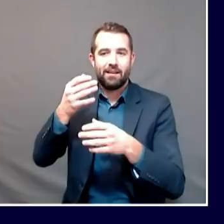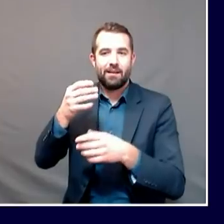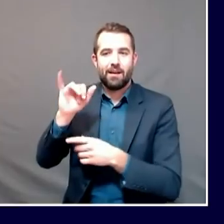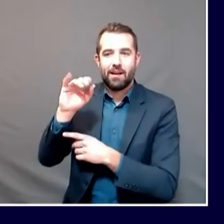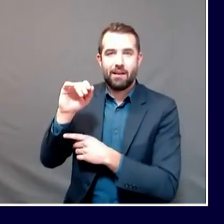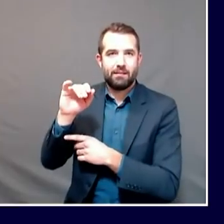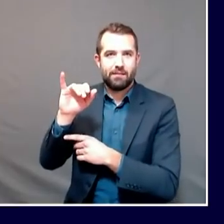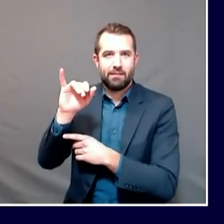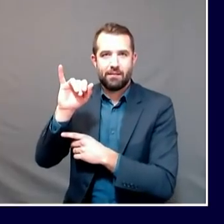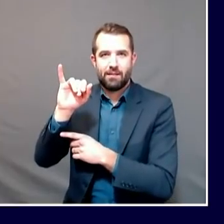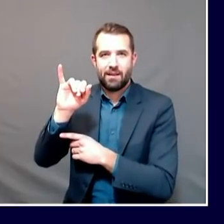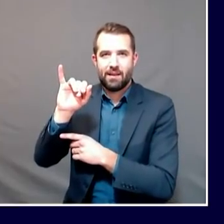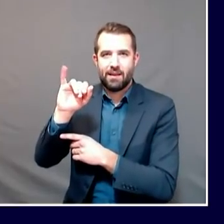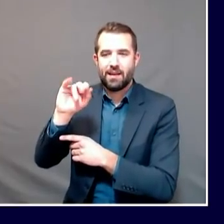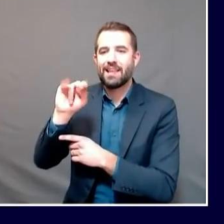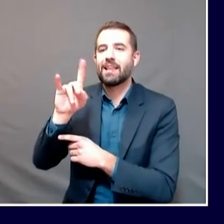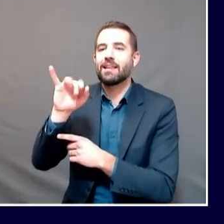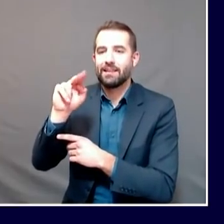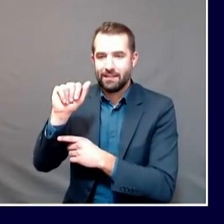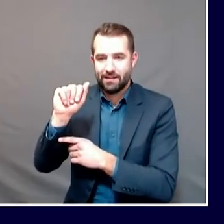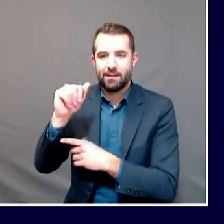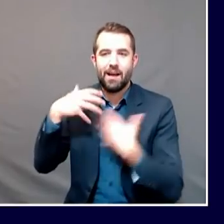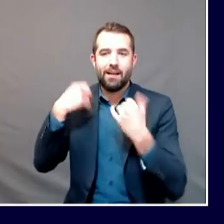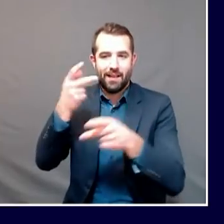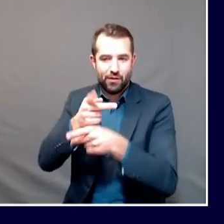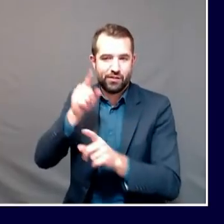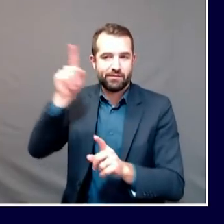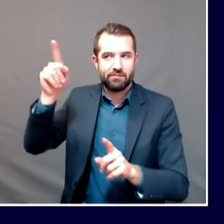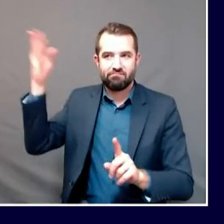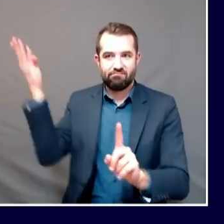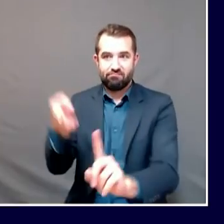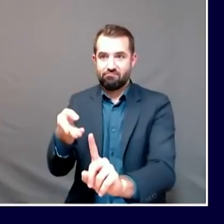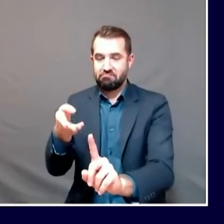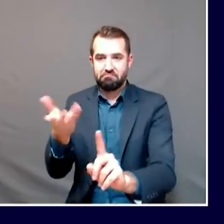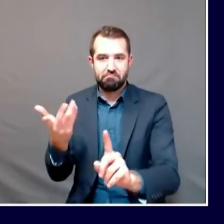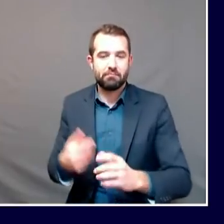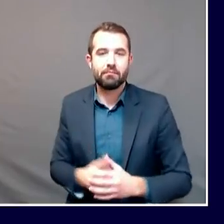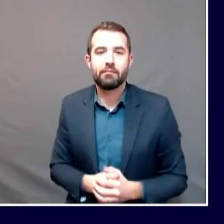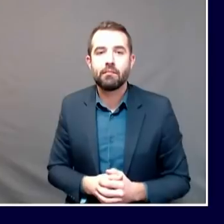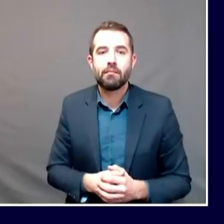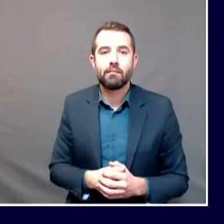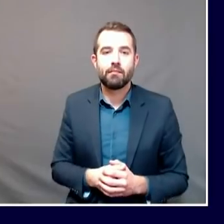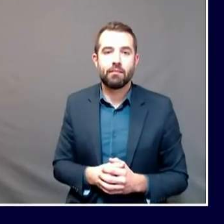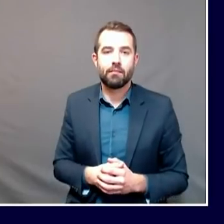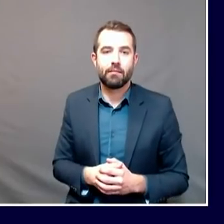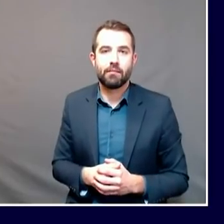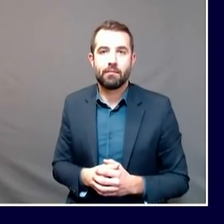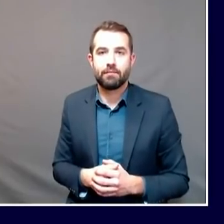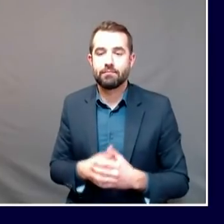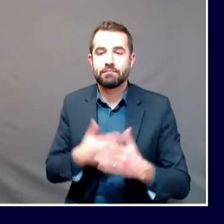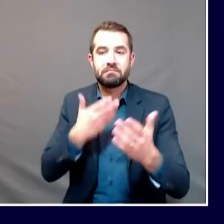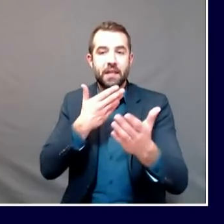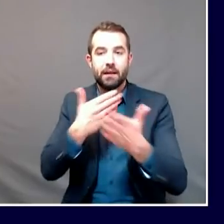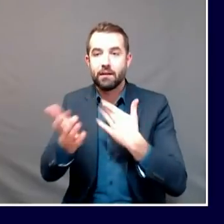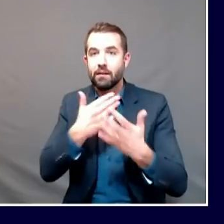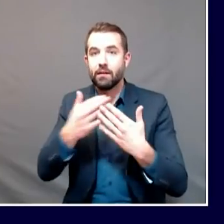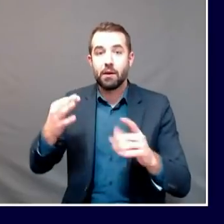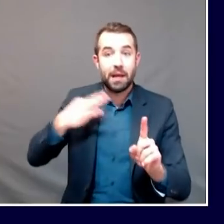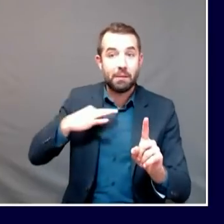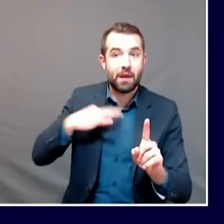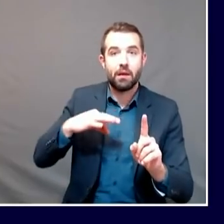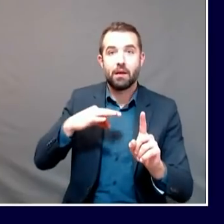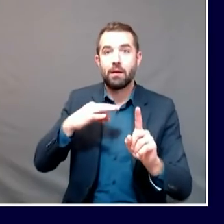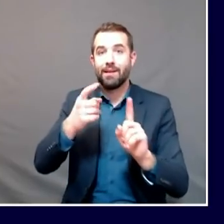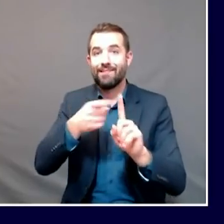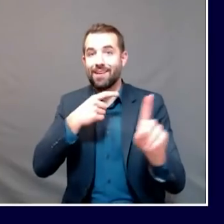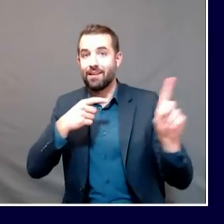a particular tribal health center is receiving its vaccine from, we have tried to make clear that Maine CDC will still